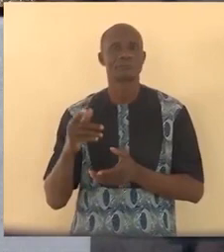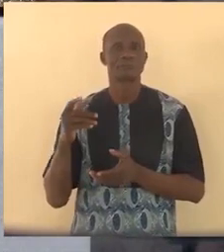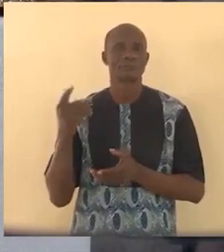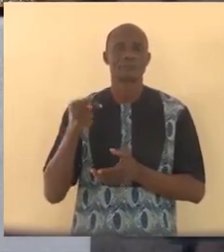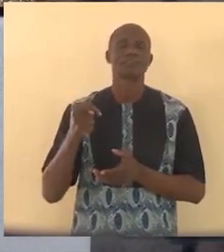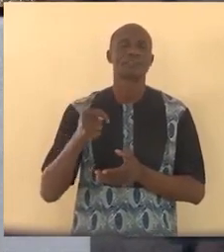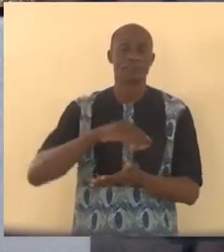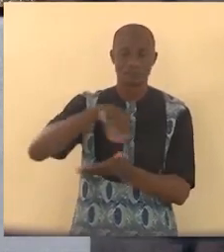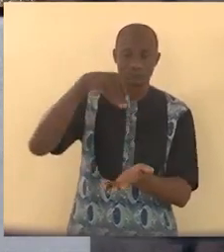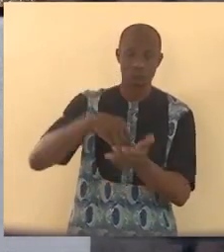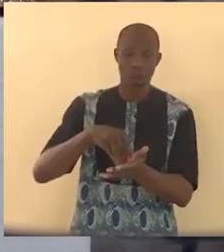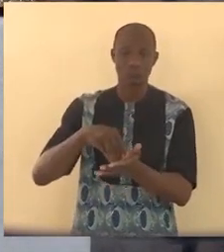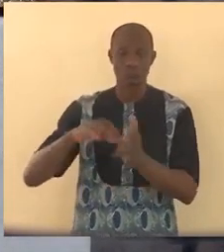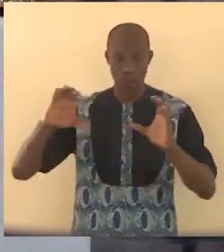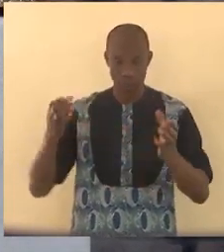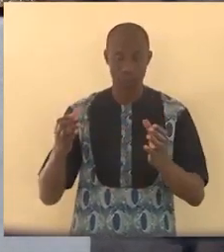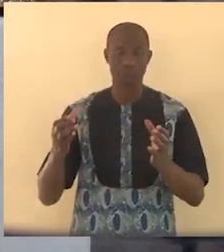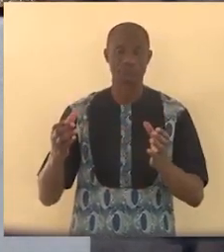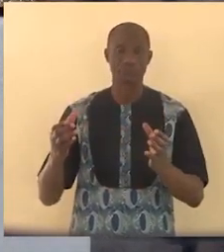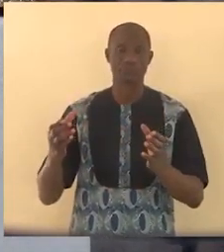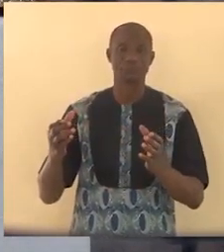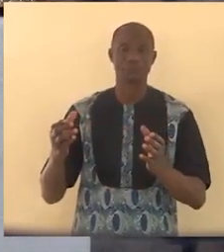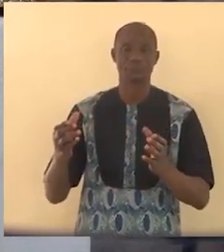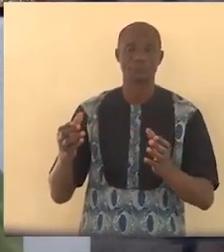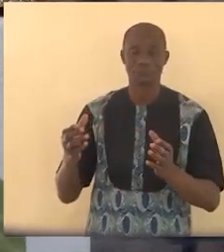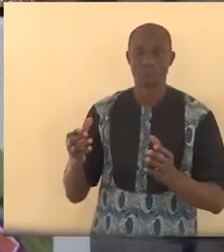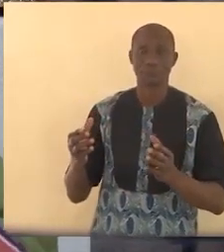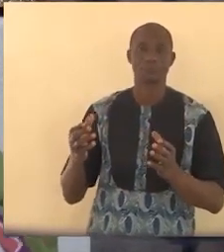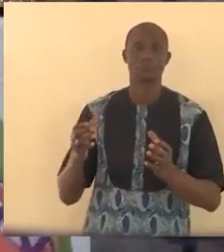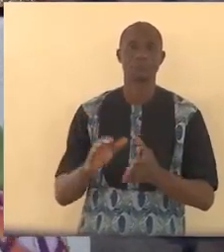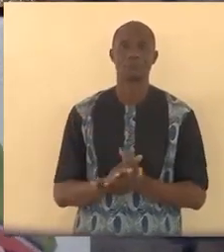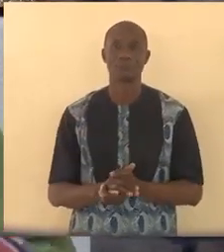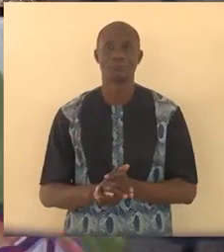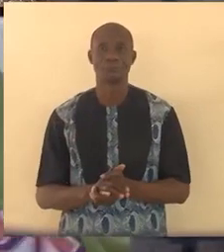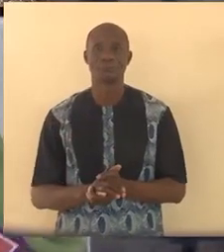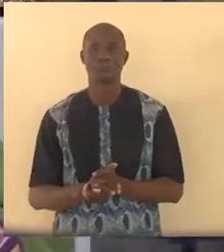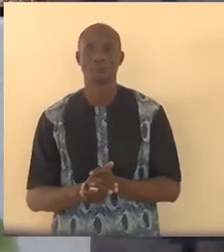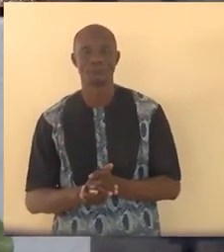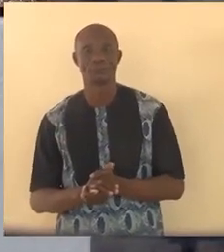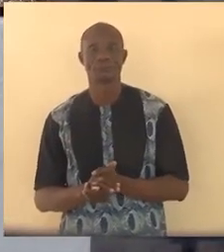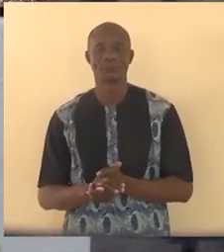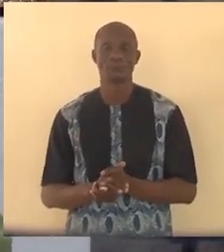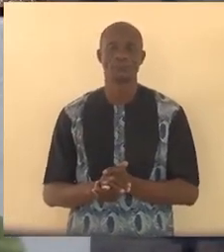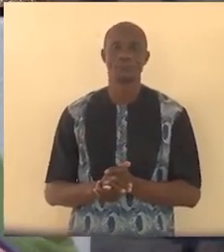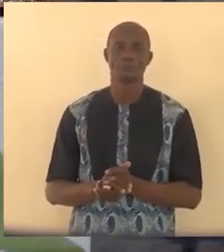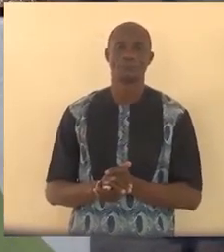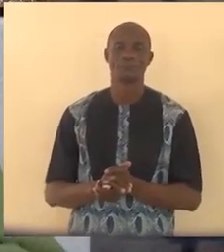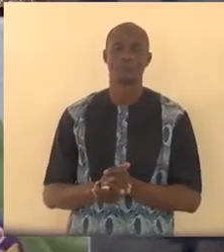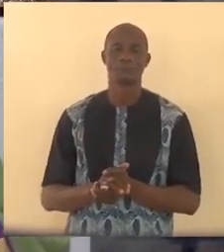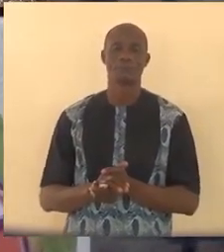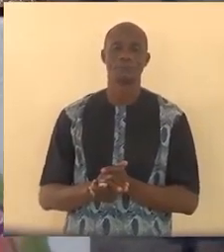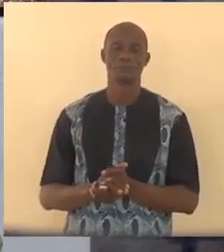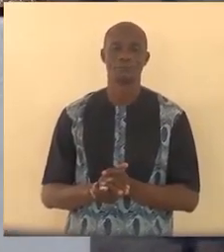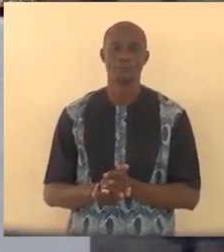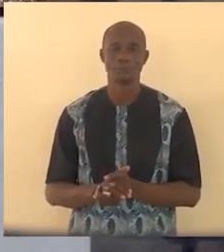the average middle class today, middle class, I mean middle class like Virginius, middle class like Evelyn,